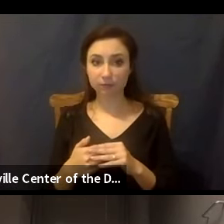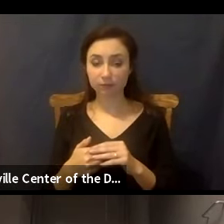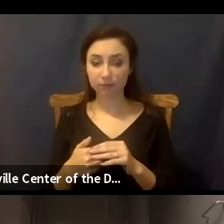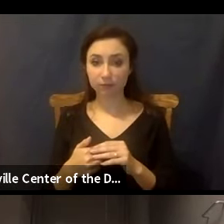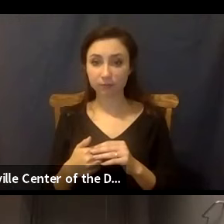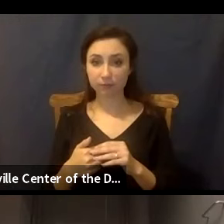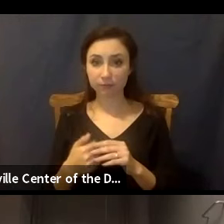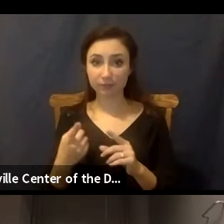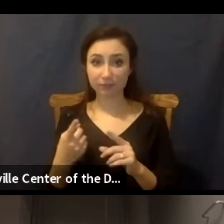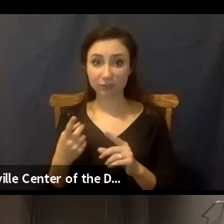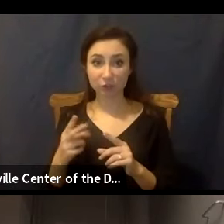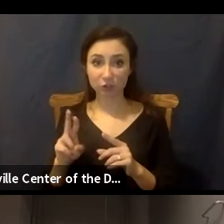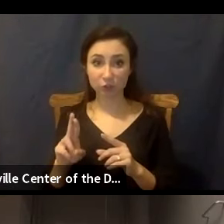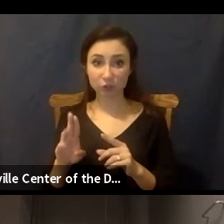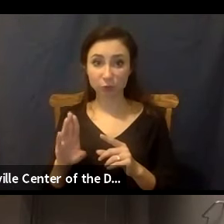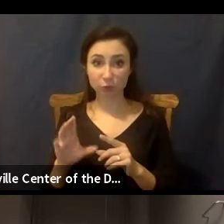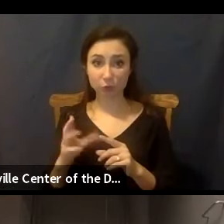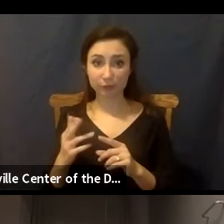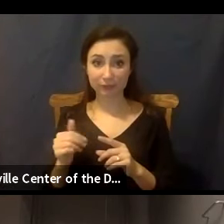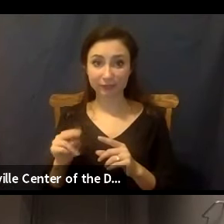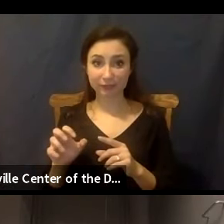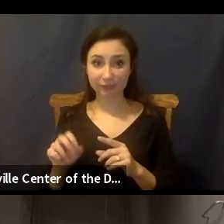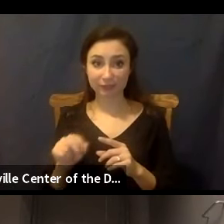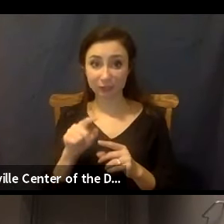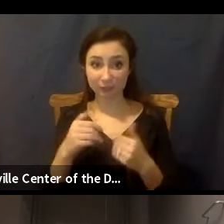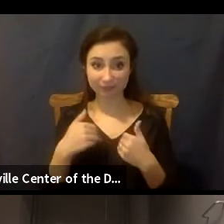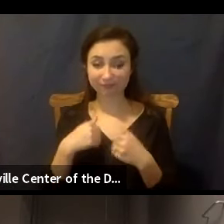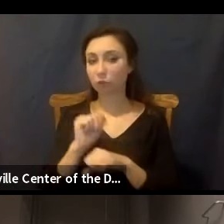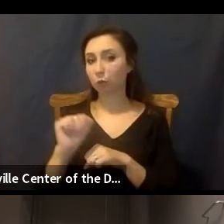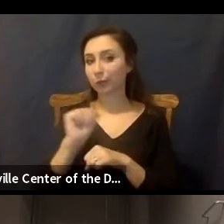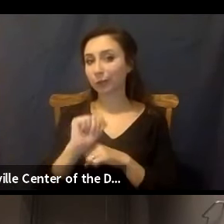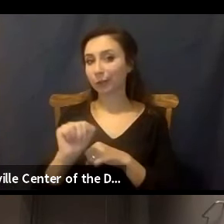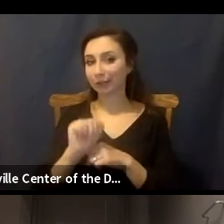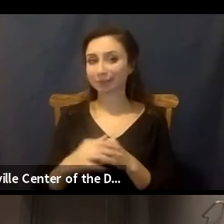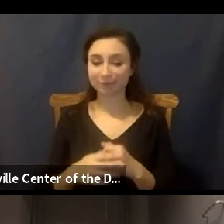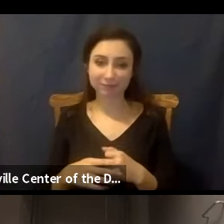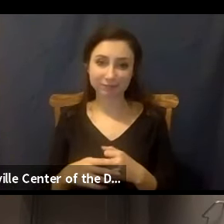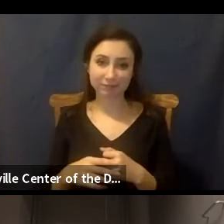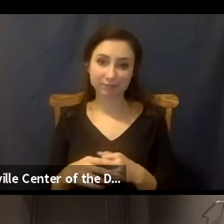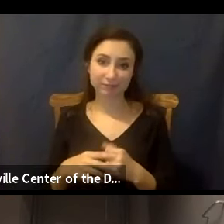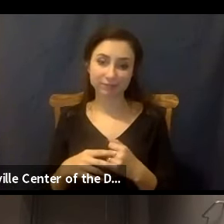Dr. Buchanan, does somebody have that on your end, or? They're working on it. Okay, got it.